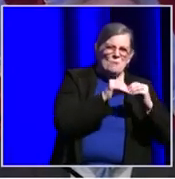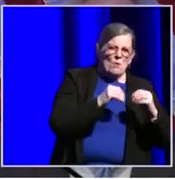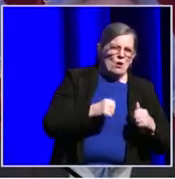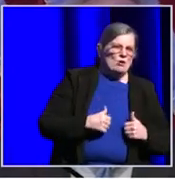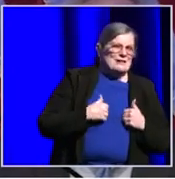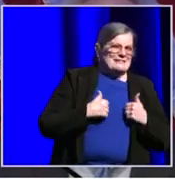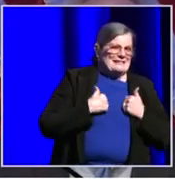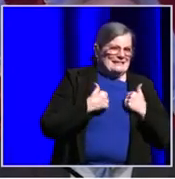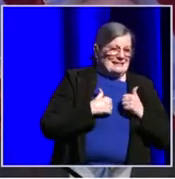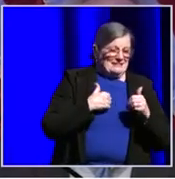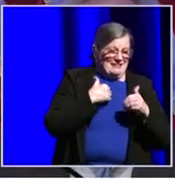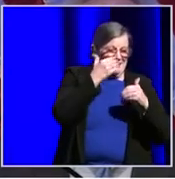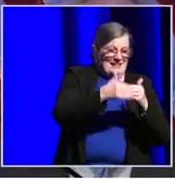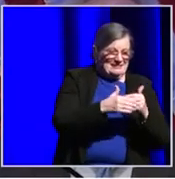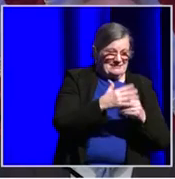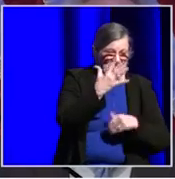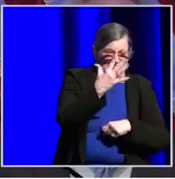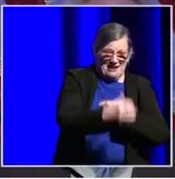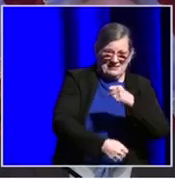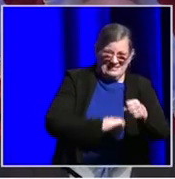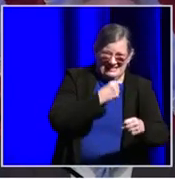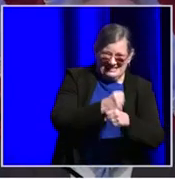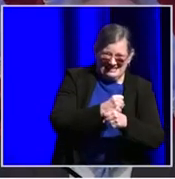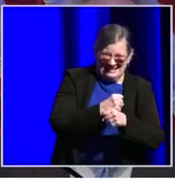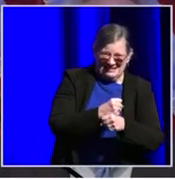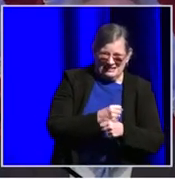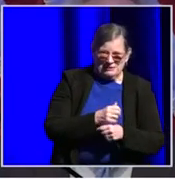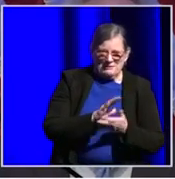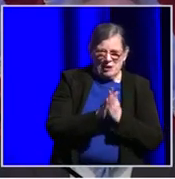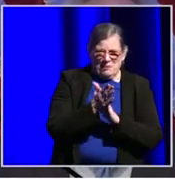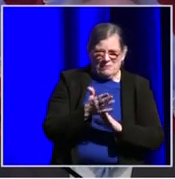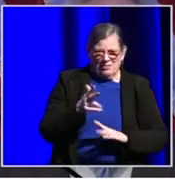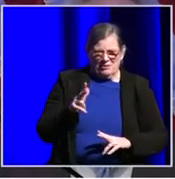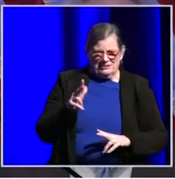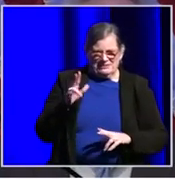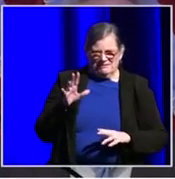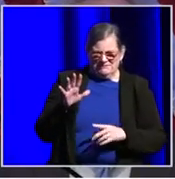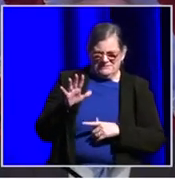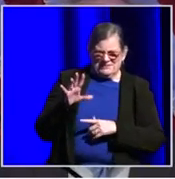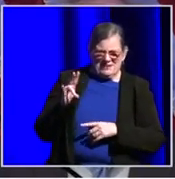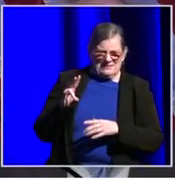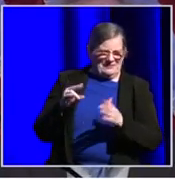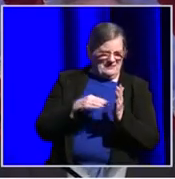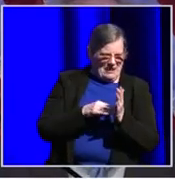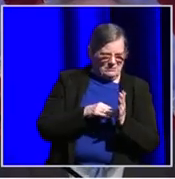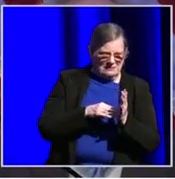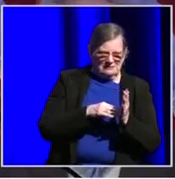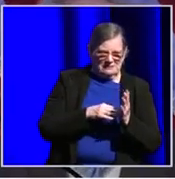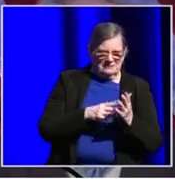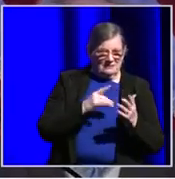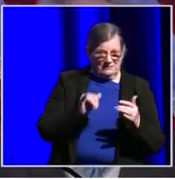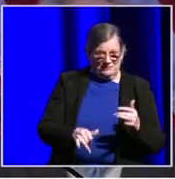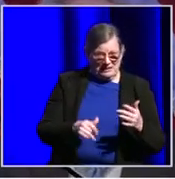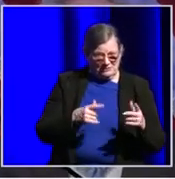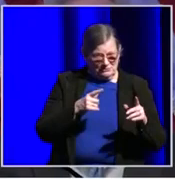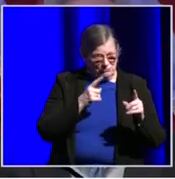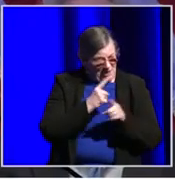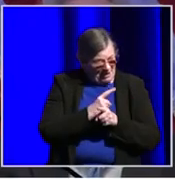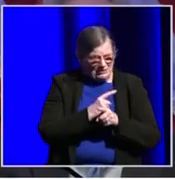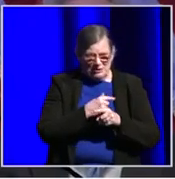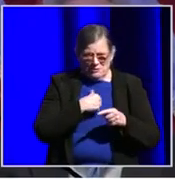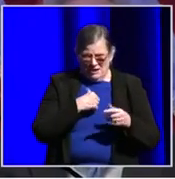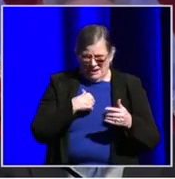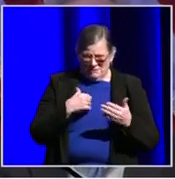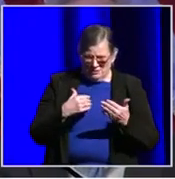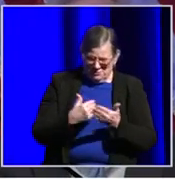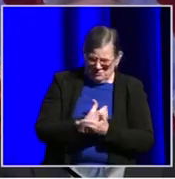5 years and 87,000 more before it's all said and done. So that's right, we have a new